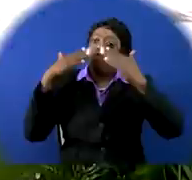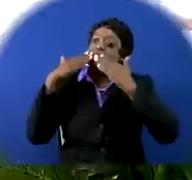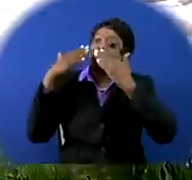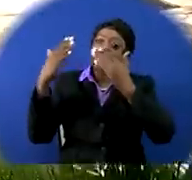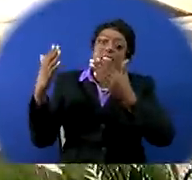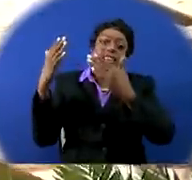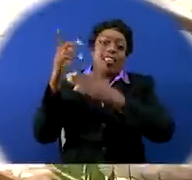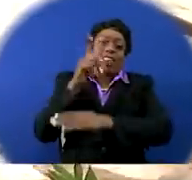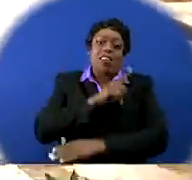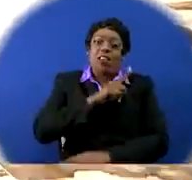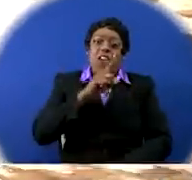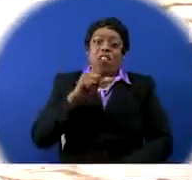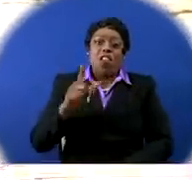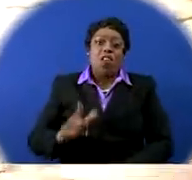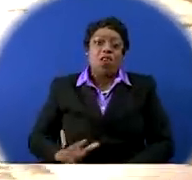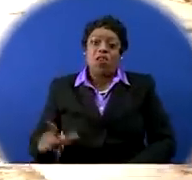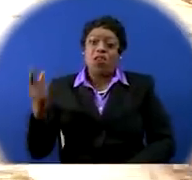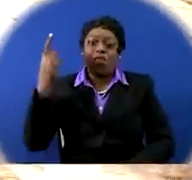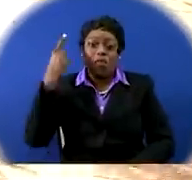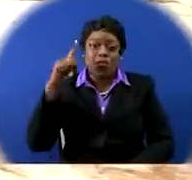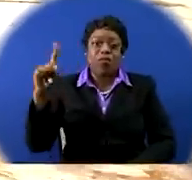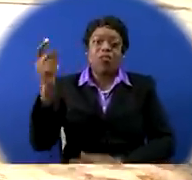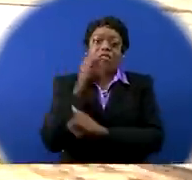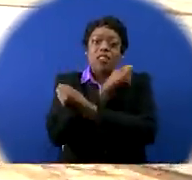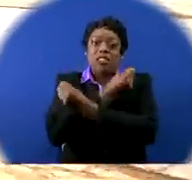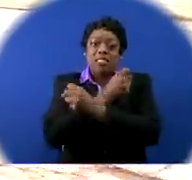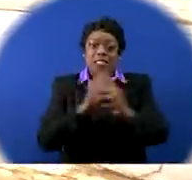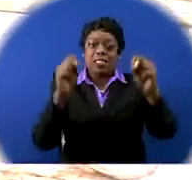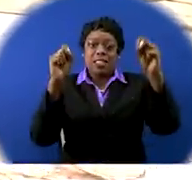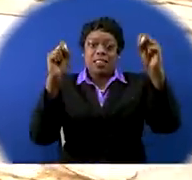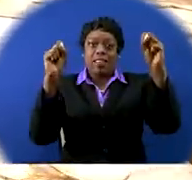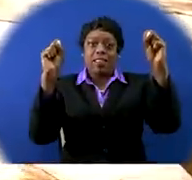you, Lord, for saving me.